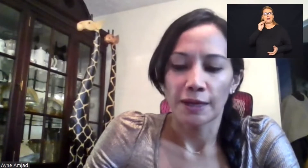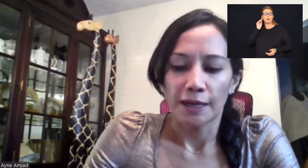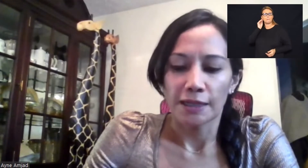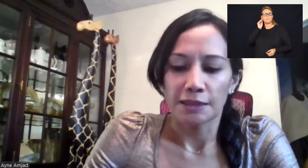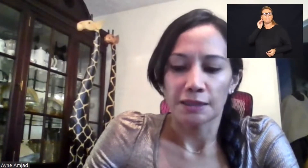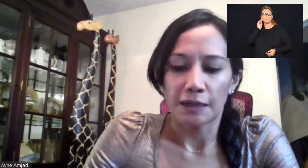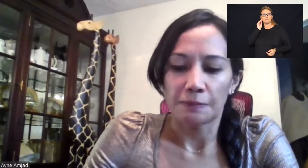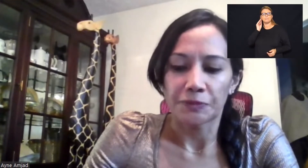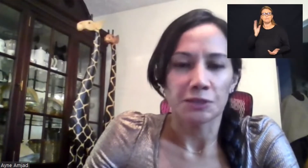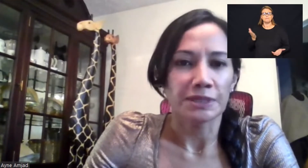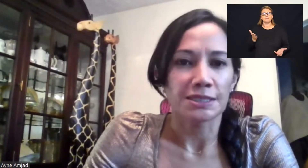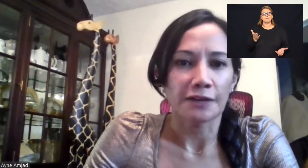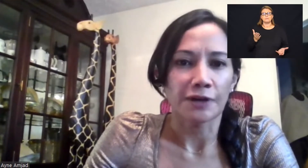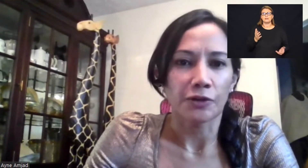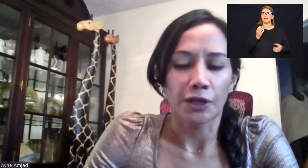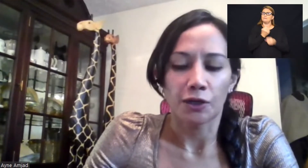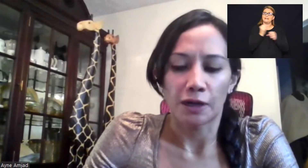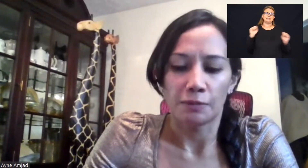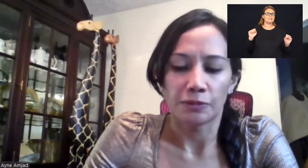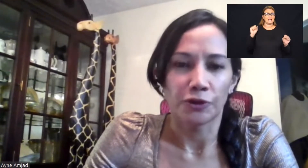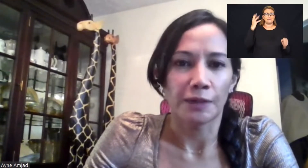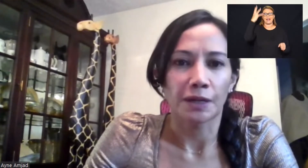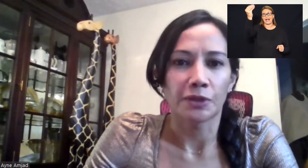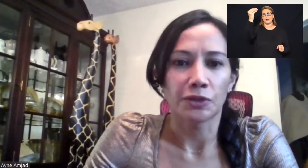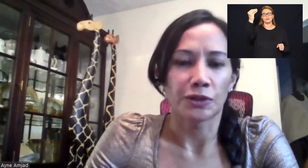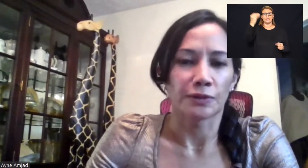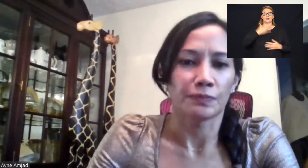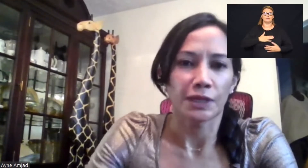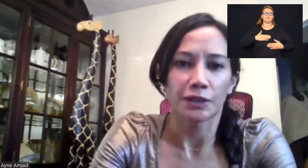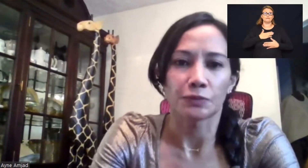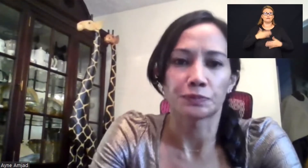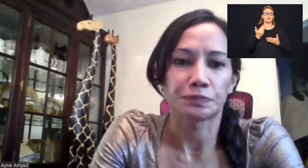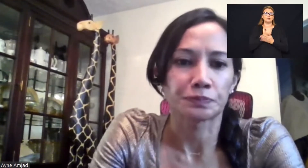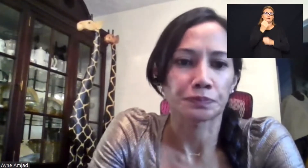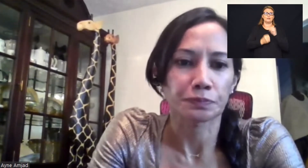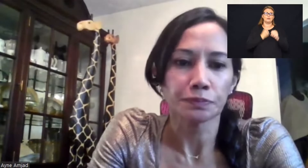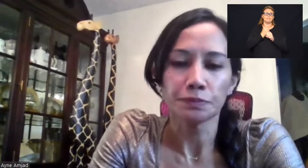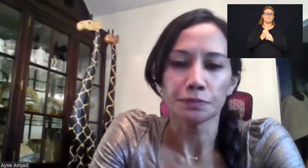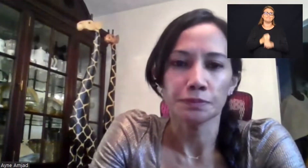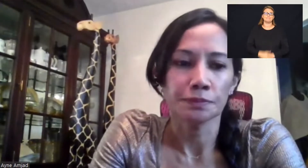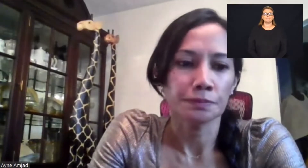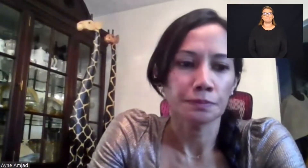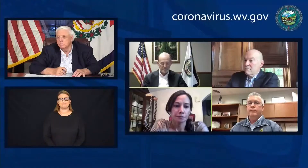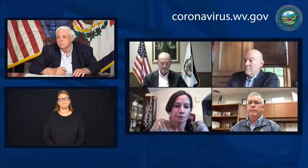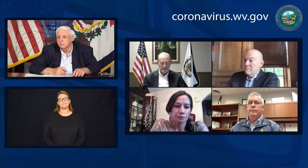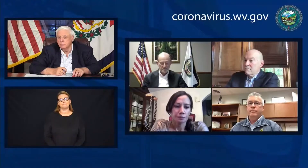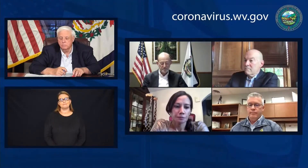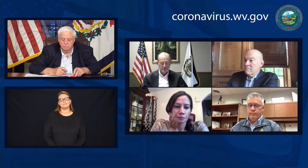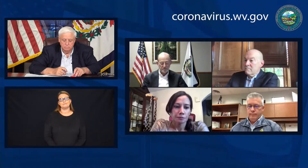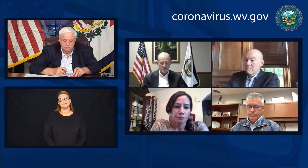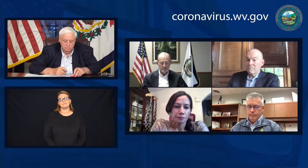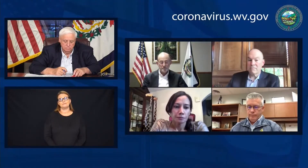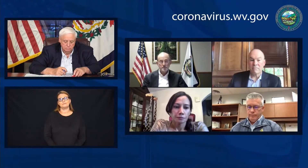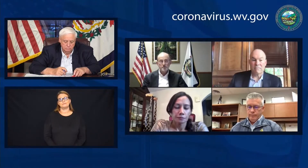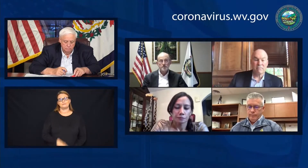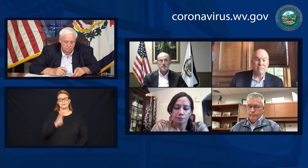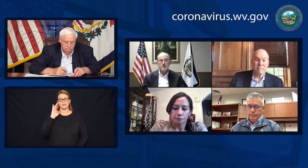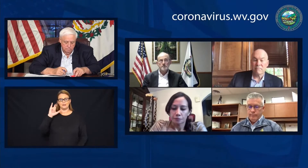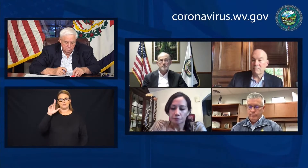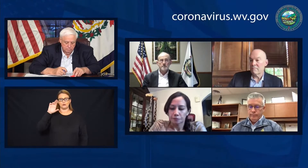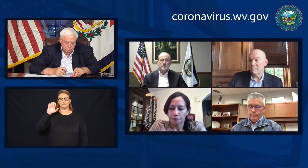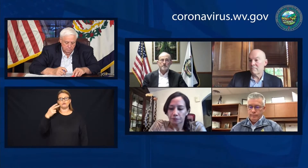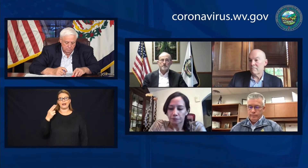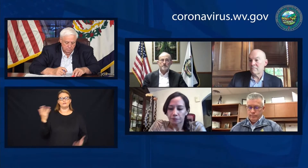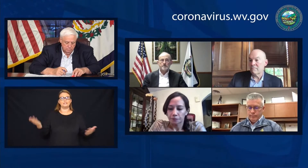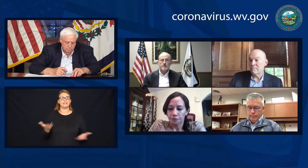possible, and to just be safe out there for the upcoming new year. Thank you. Thank you, Doctor. Secretary Bill Crouch with the